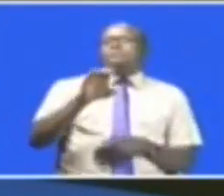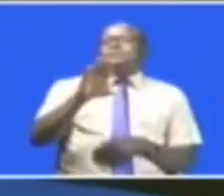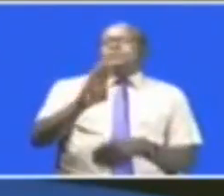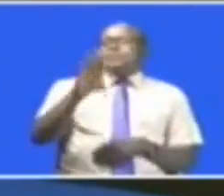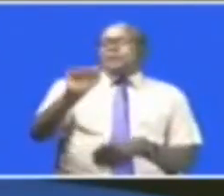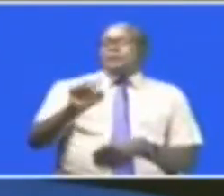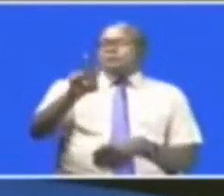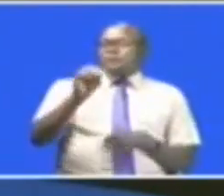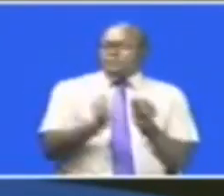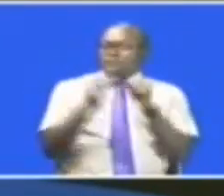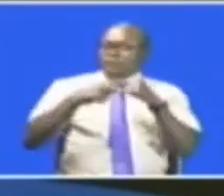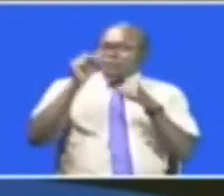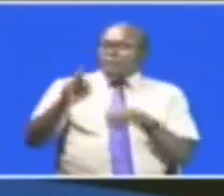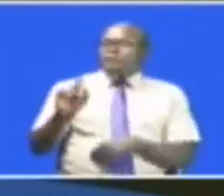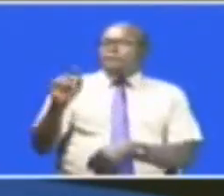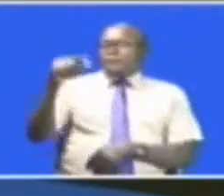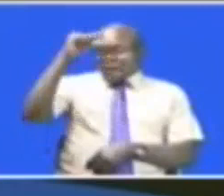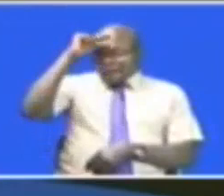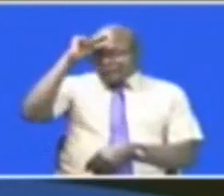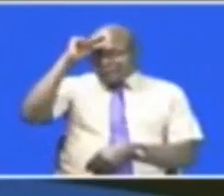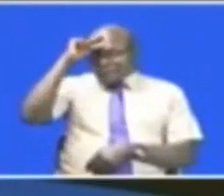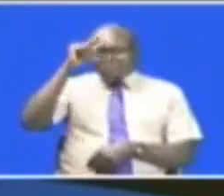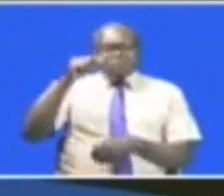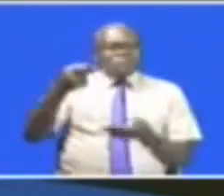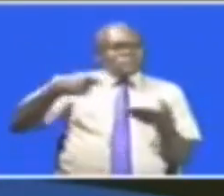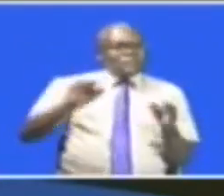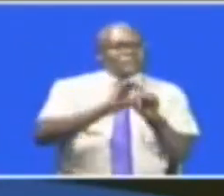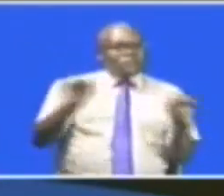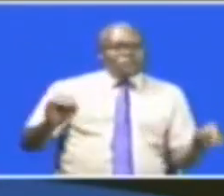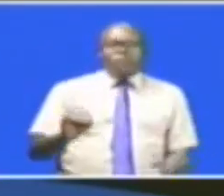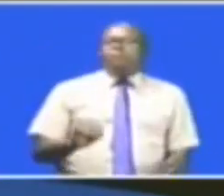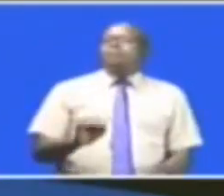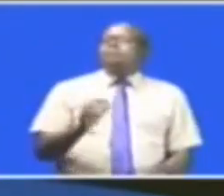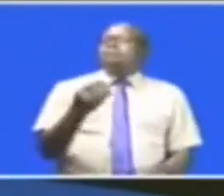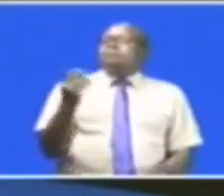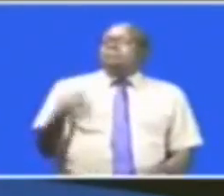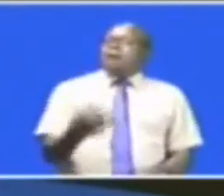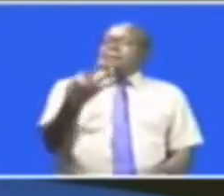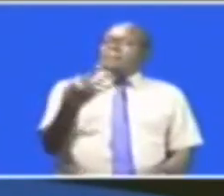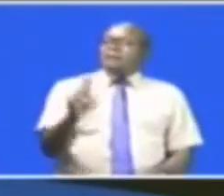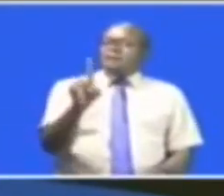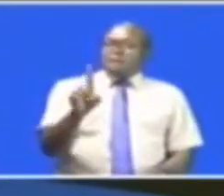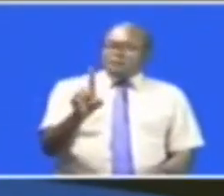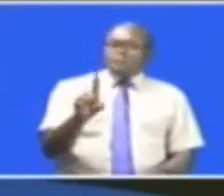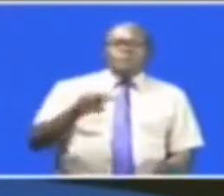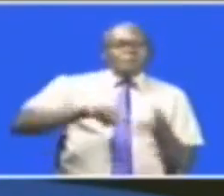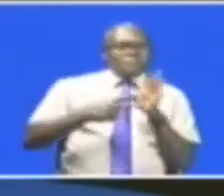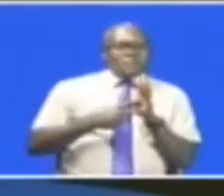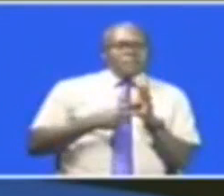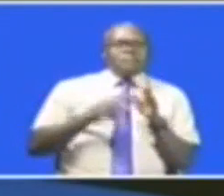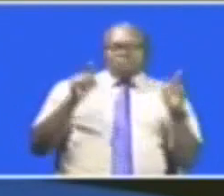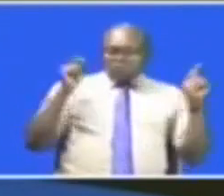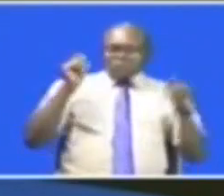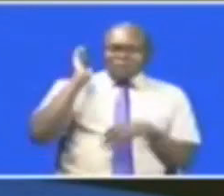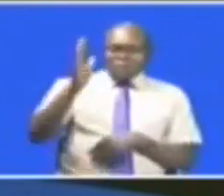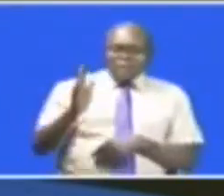CBA. Now, the union says if the government and the Ministry of Health will not have done so by March 1st of 2019, then they will call